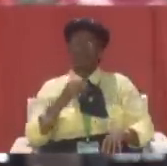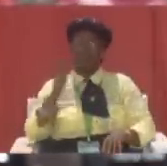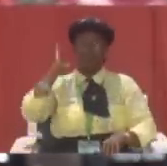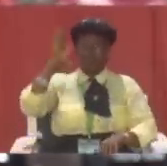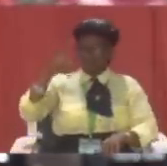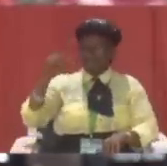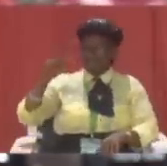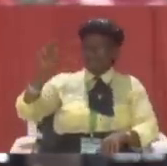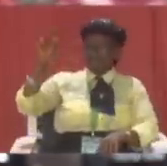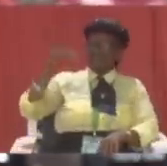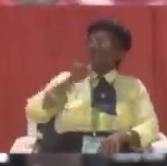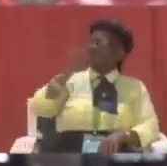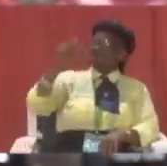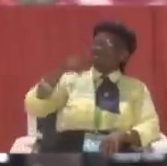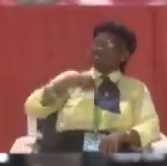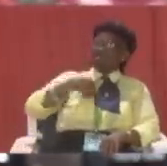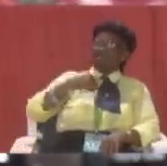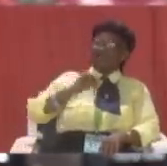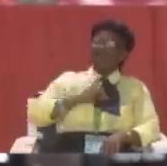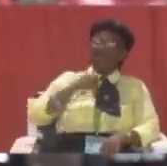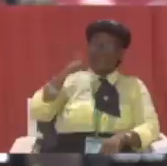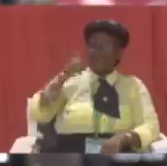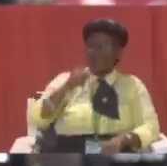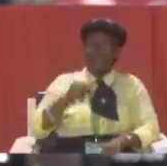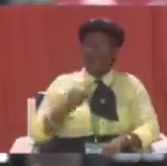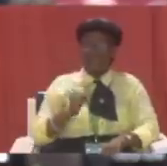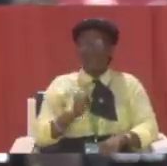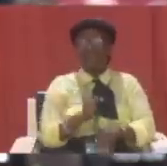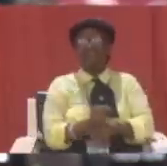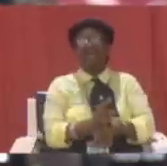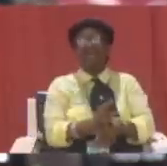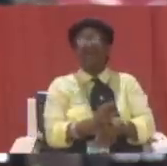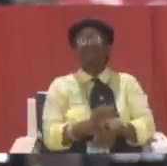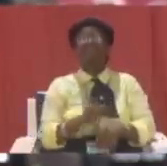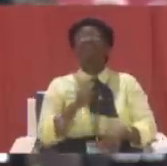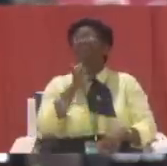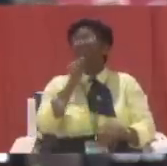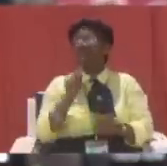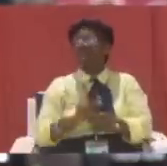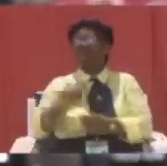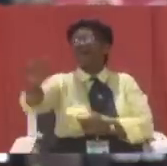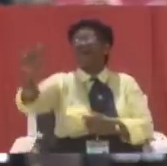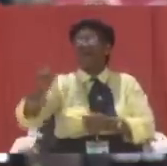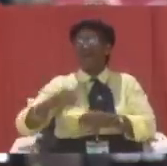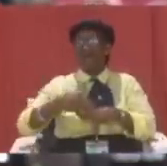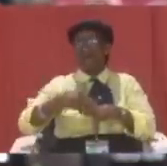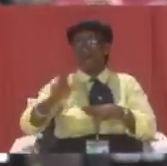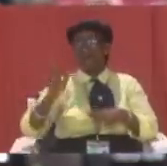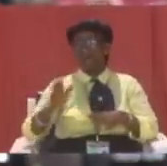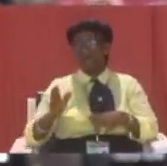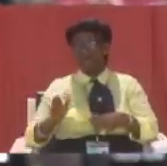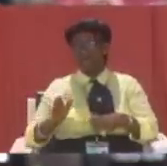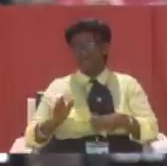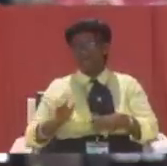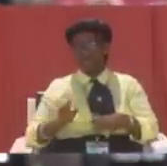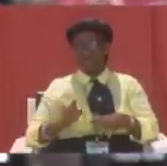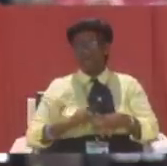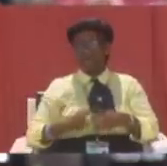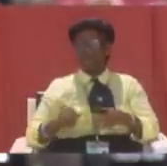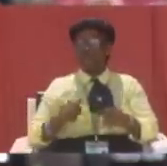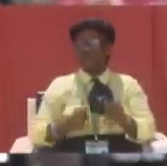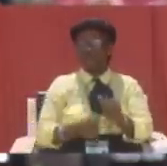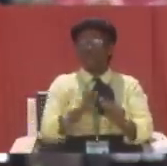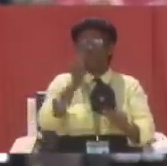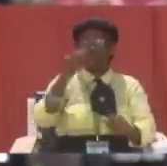I said, well, Sagam is not far away. He said, most of the programs will be at night.